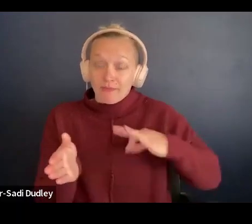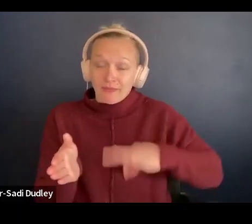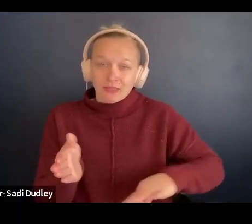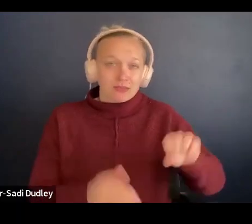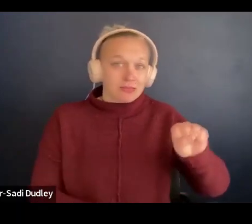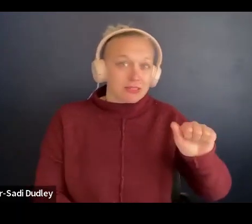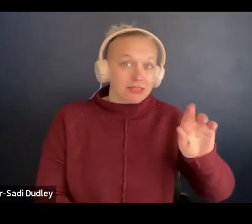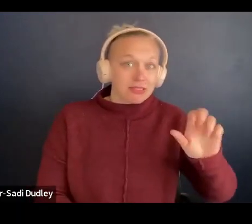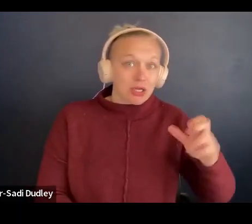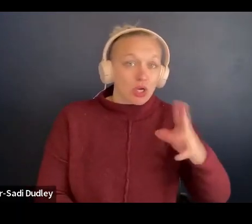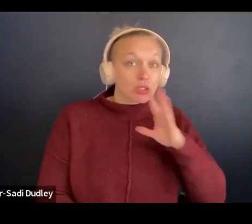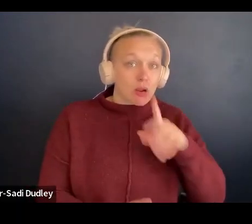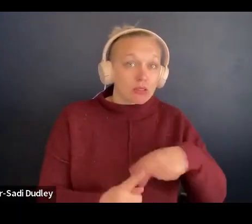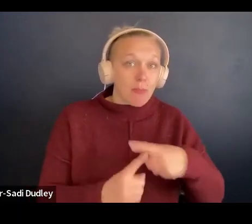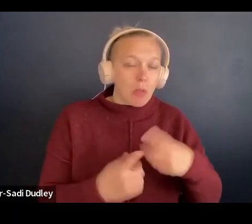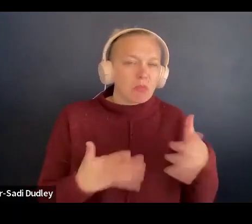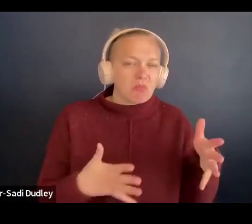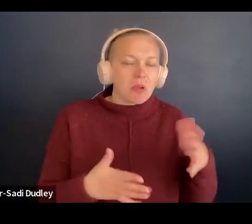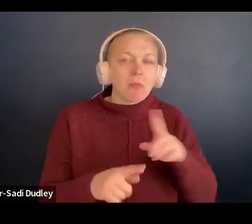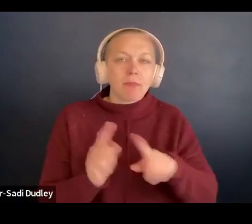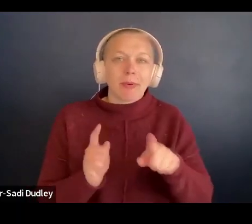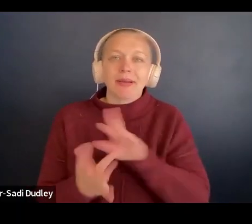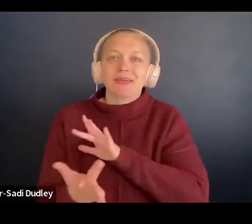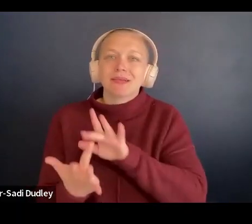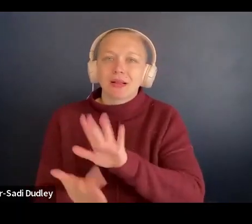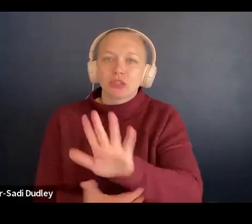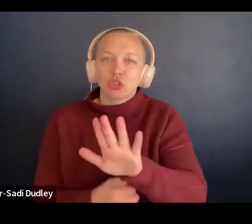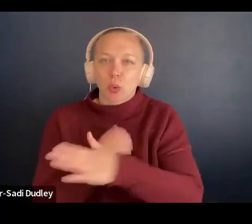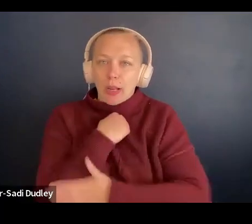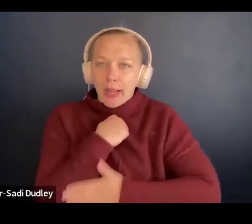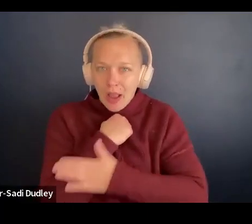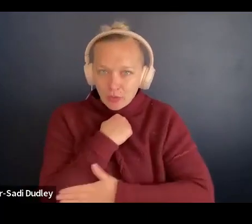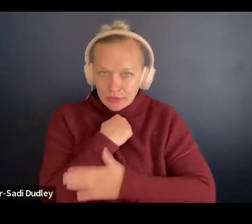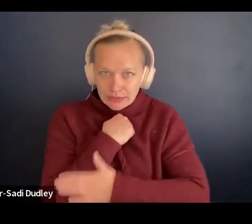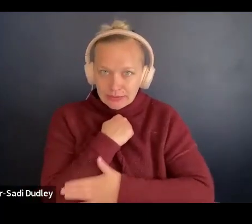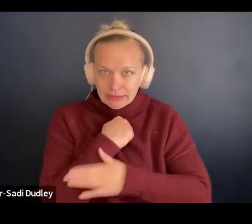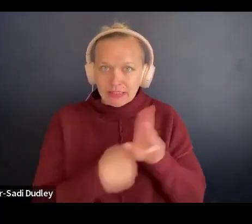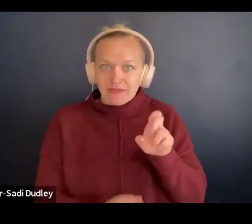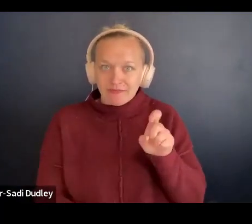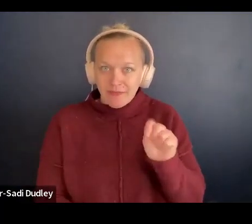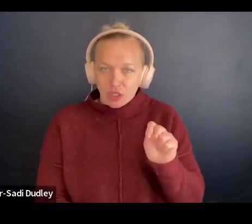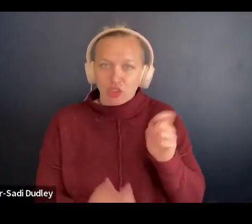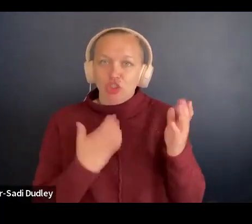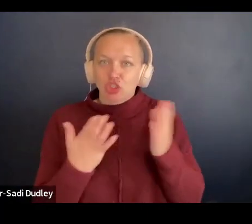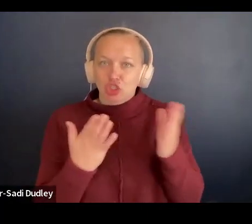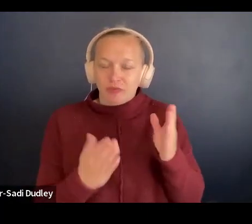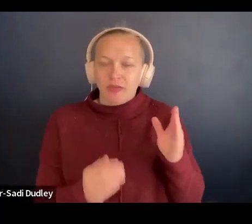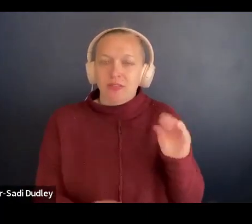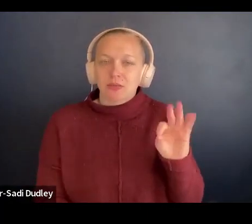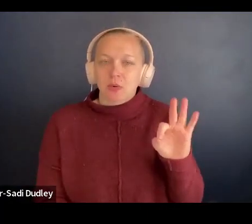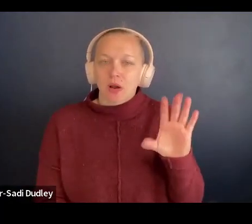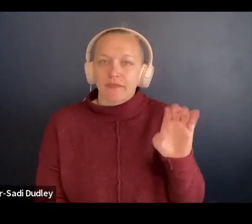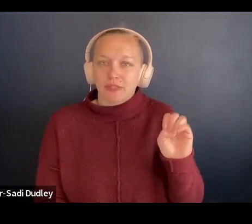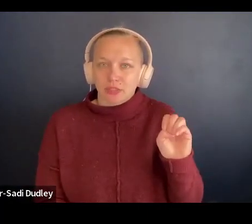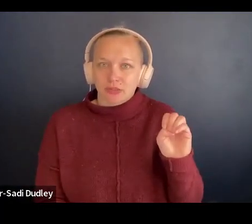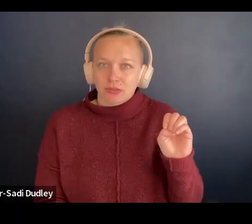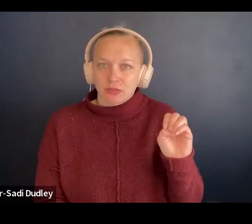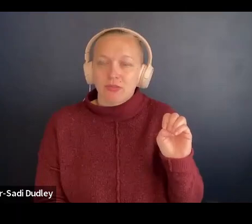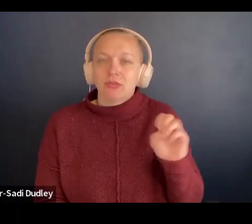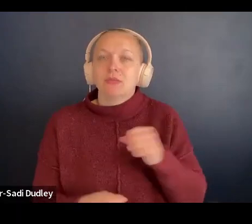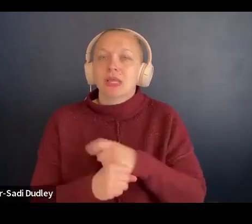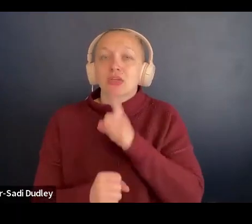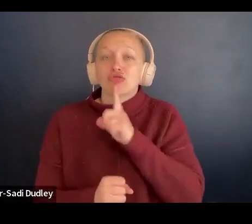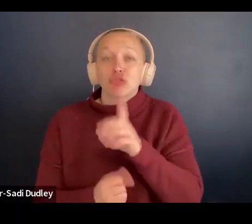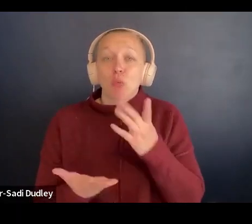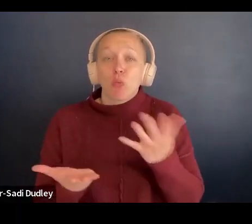it's really important to connect with your county veteran service officer right away when you're a veteran to know what you're entitled for. You could be